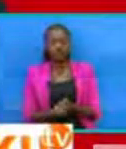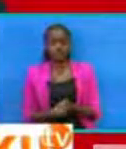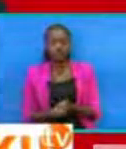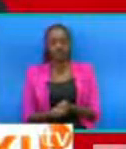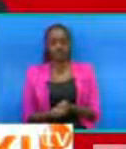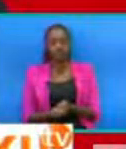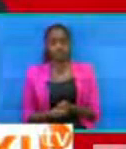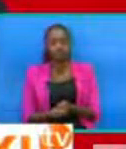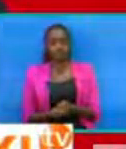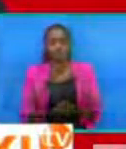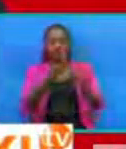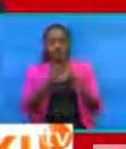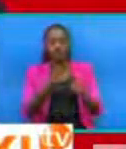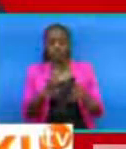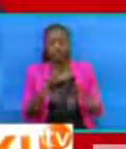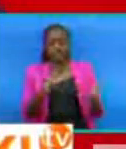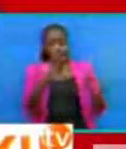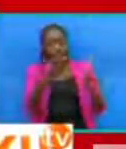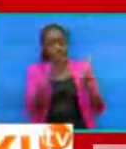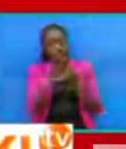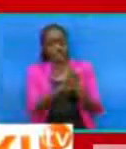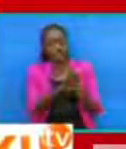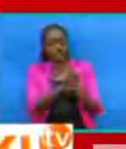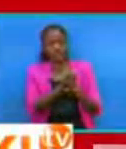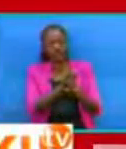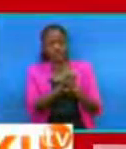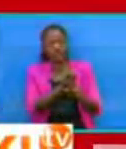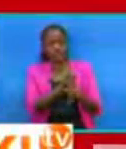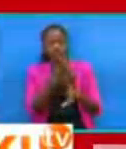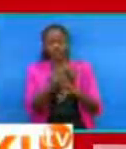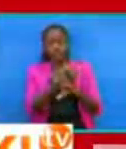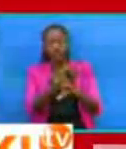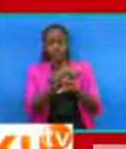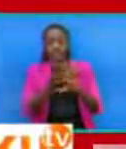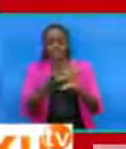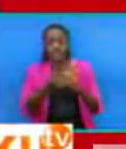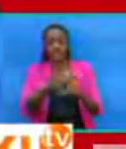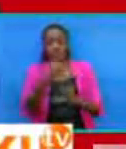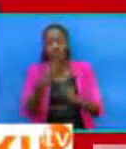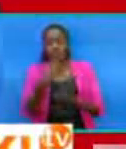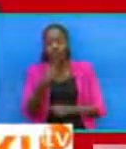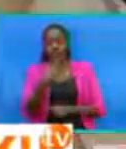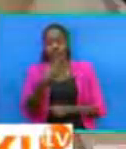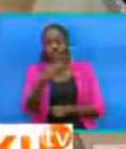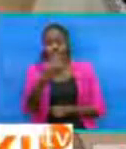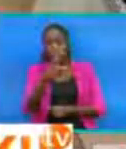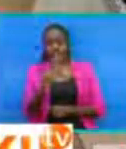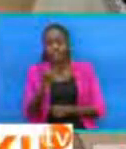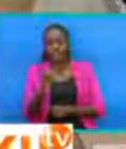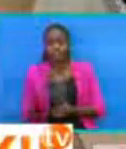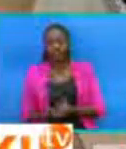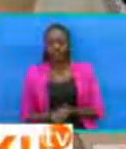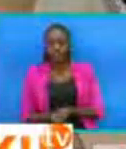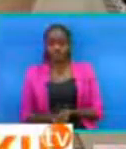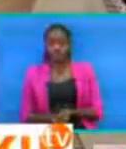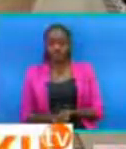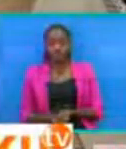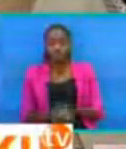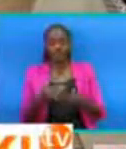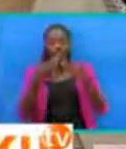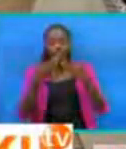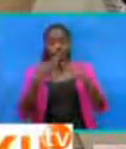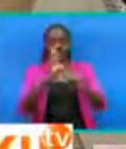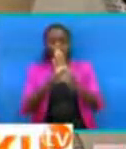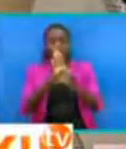it is hard to achieve that 100% parity. Yeah. Thank you very